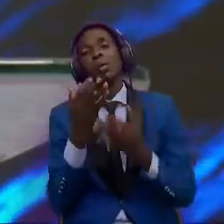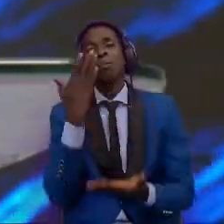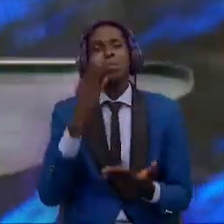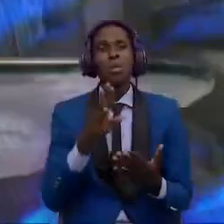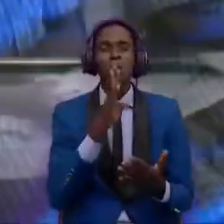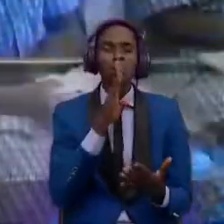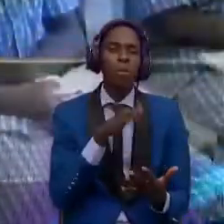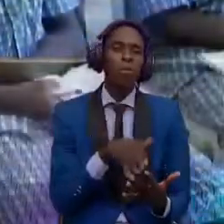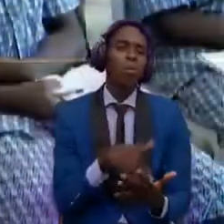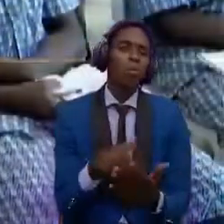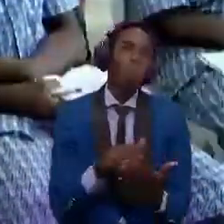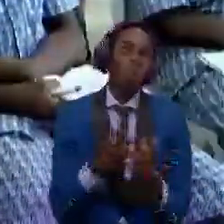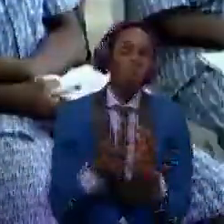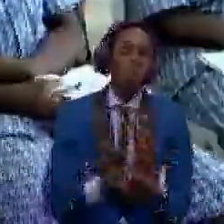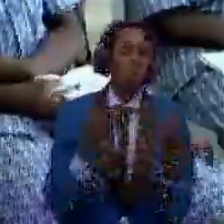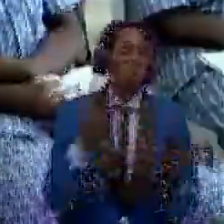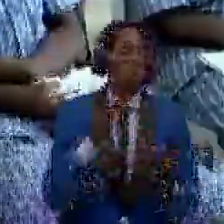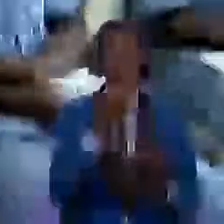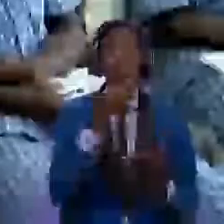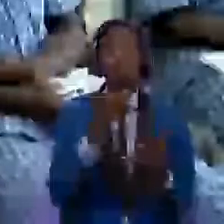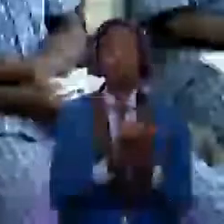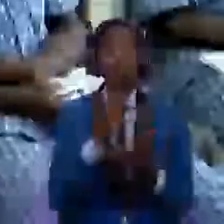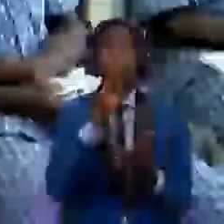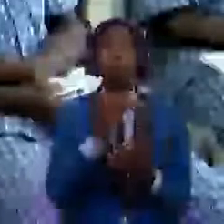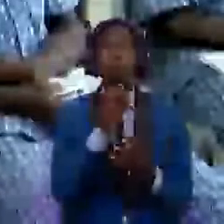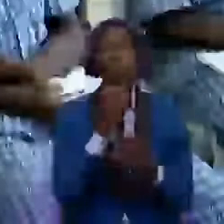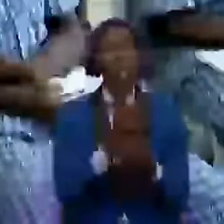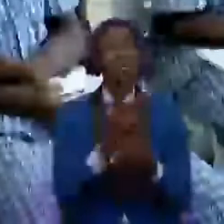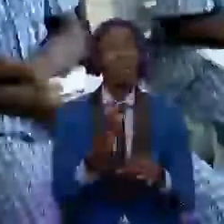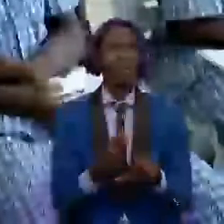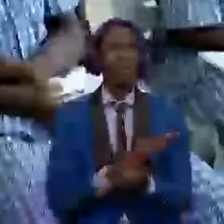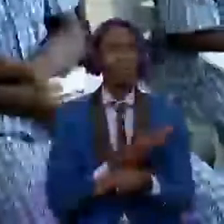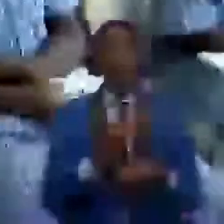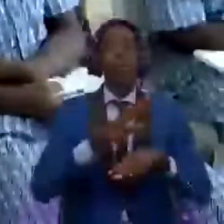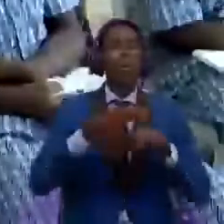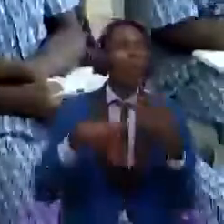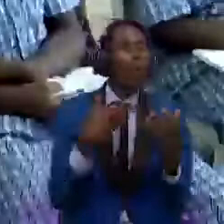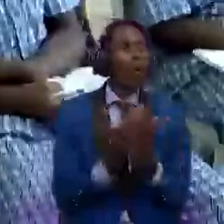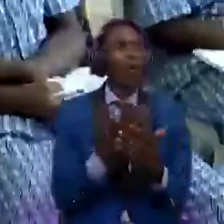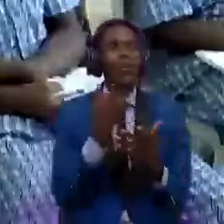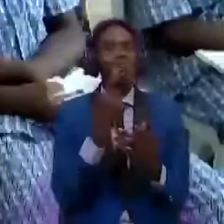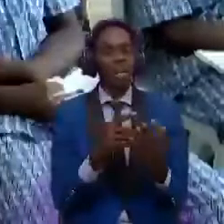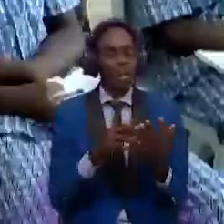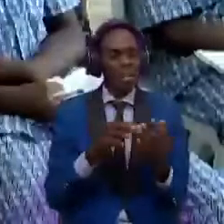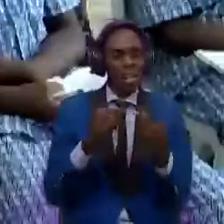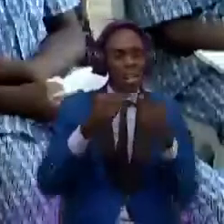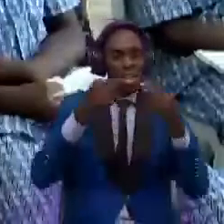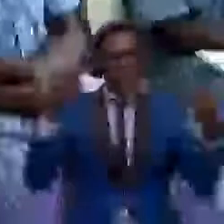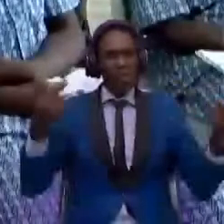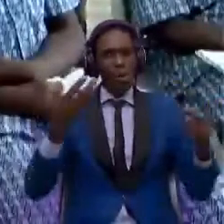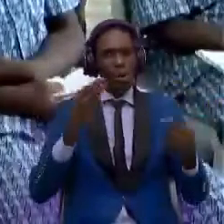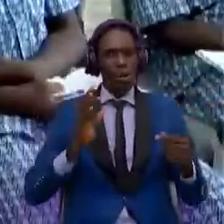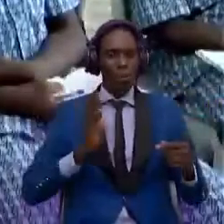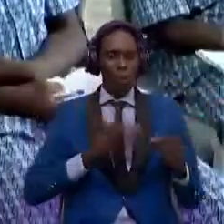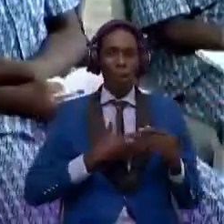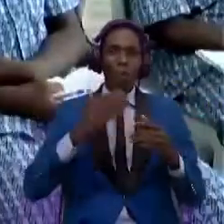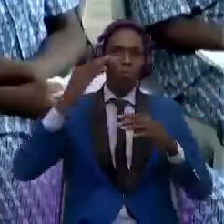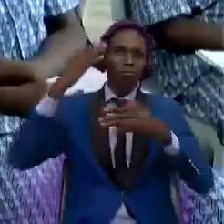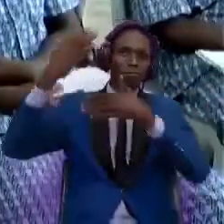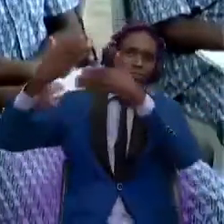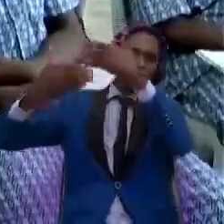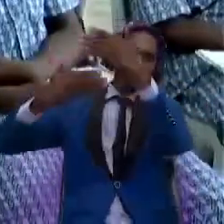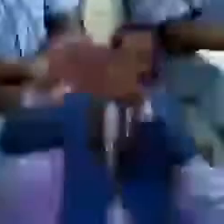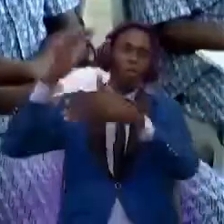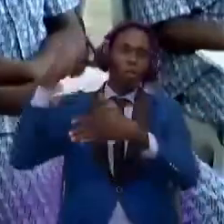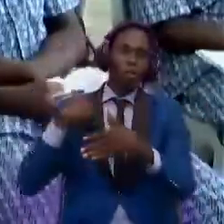may be that you are just careless. All those enemies, all those adversaries of our progress, we brush out of